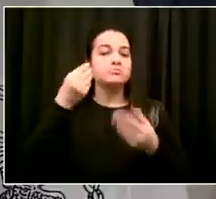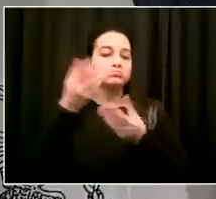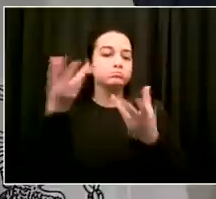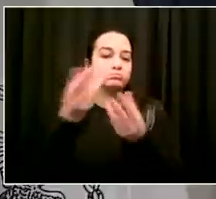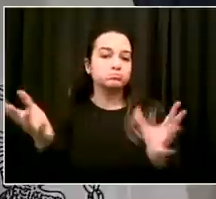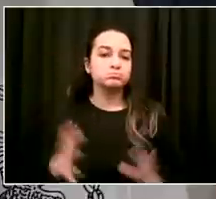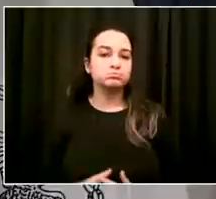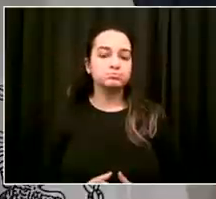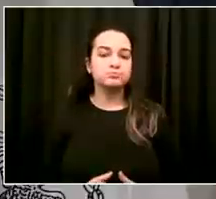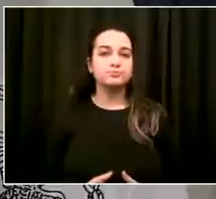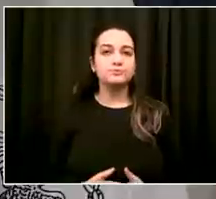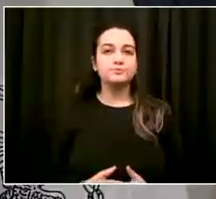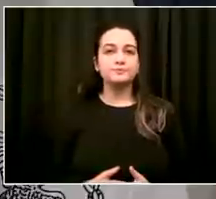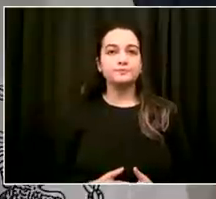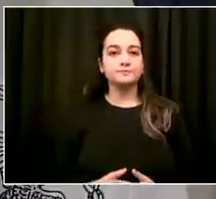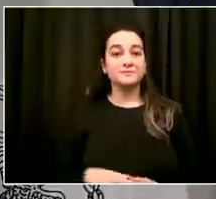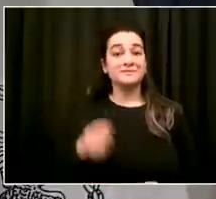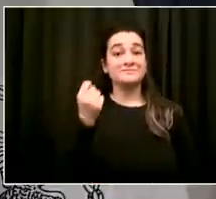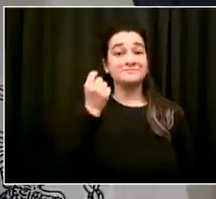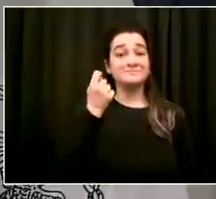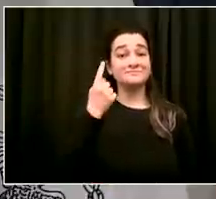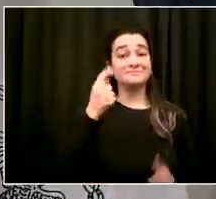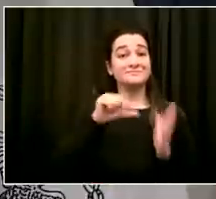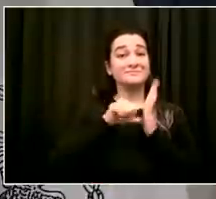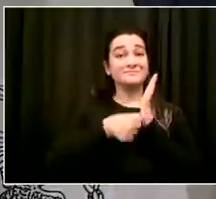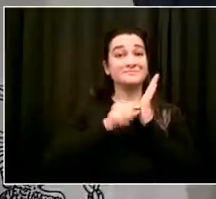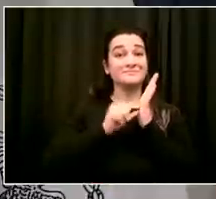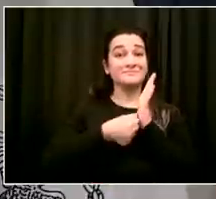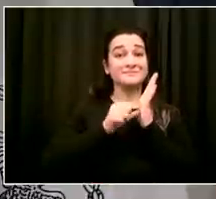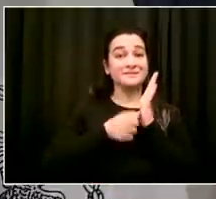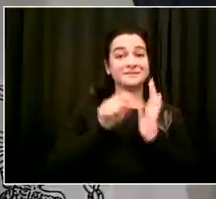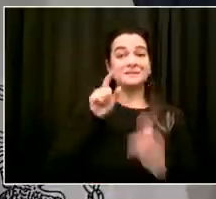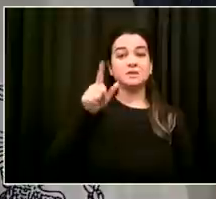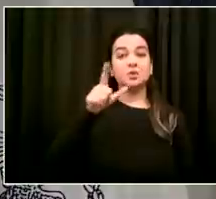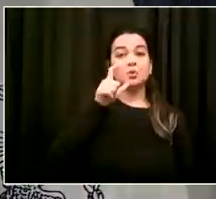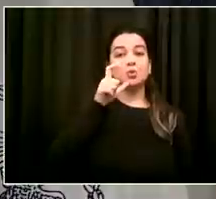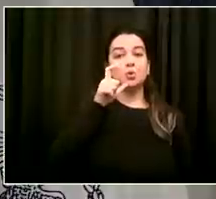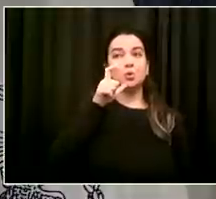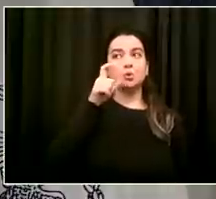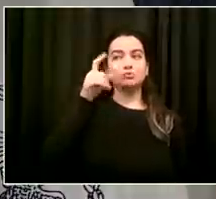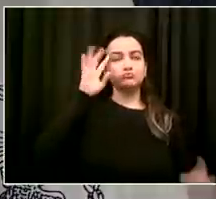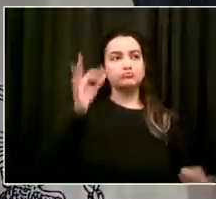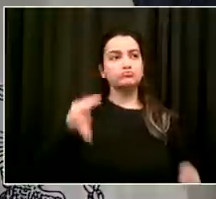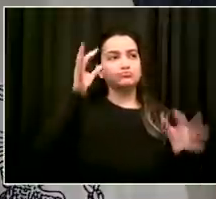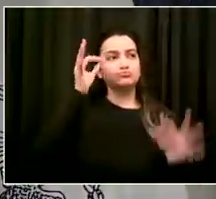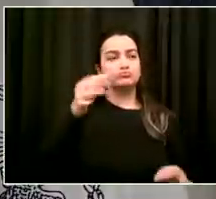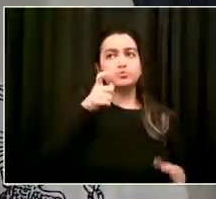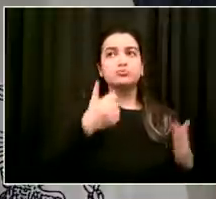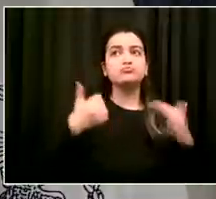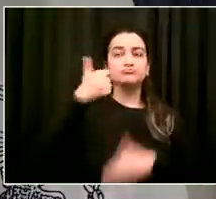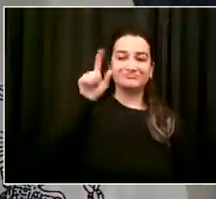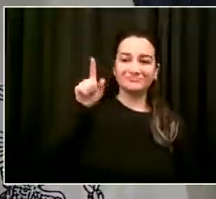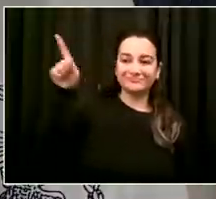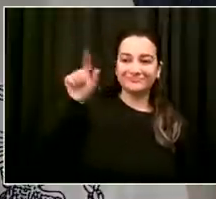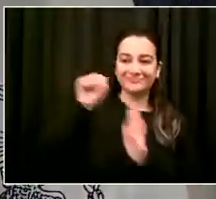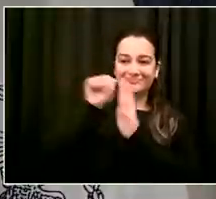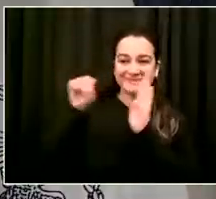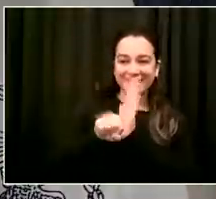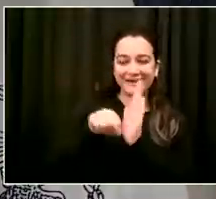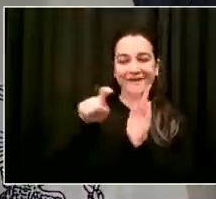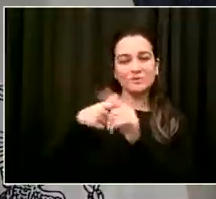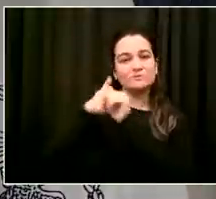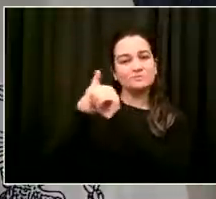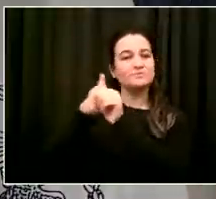up with an apparatus to do it, but that is definitely going to take some time. Go ahead, Kristen. Great, thank you. And I just want to go back to something you'd